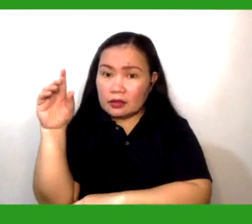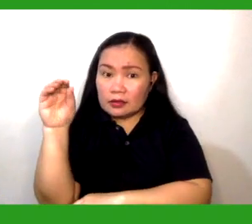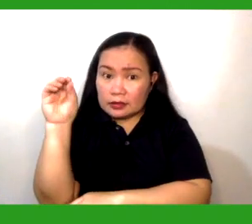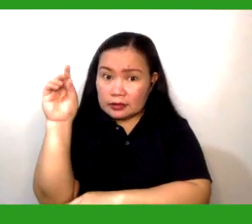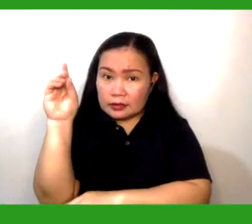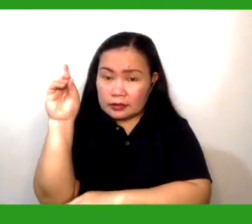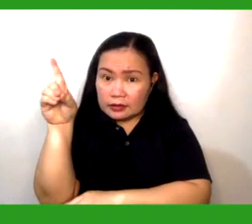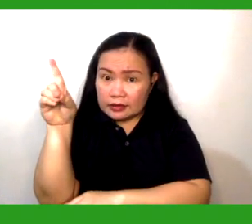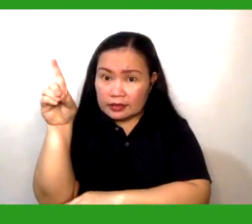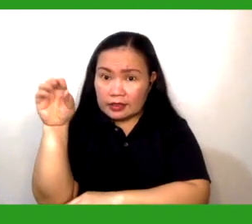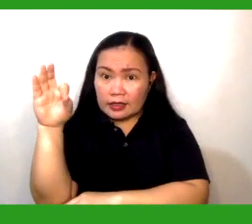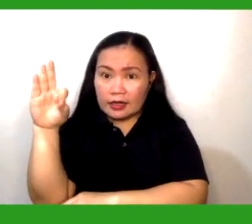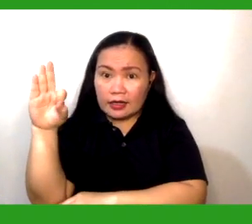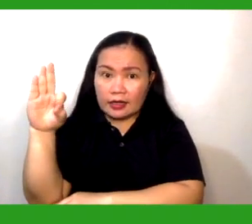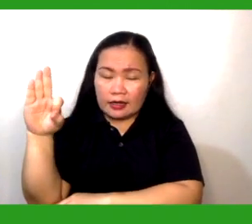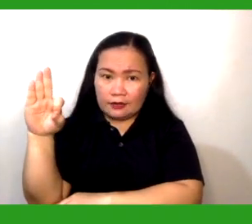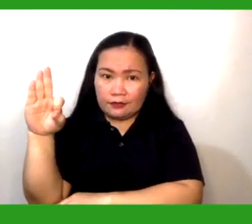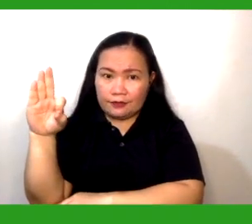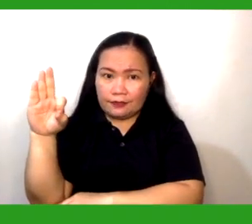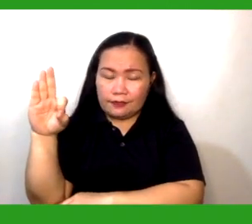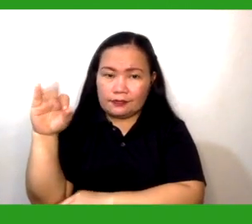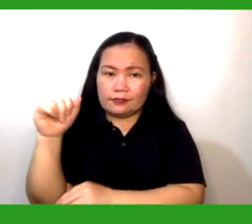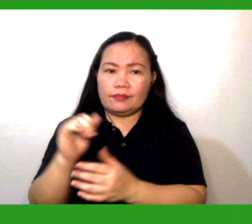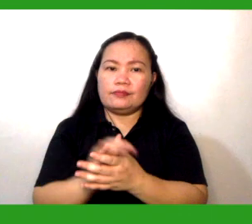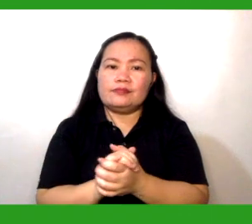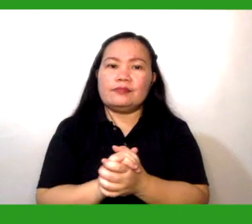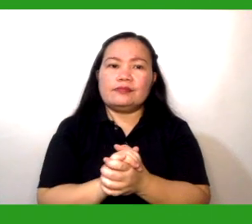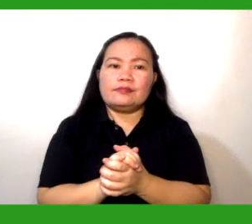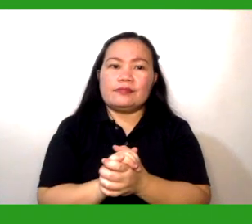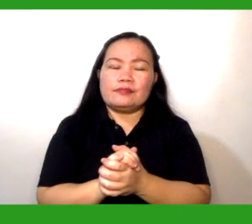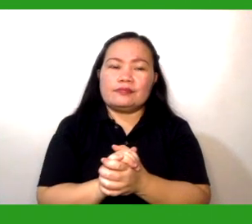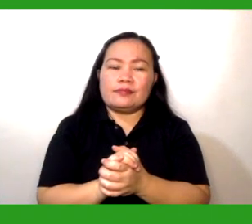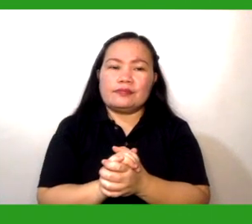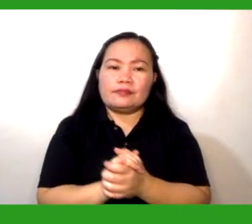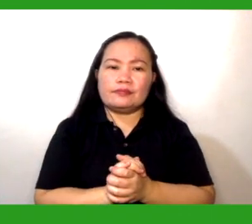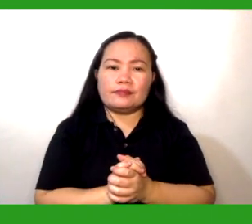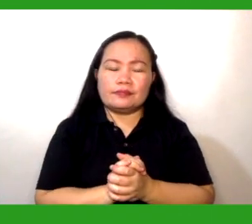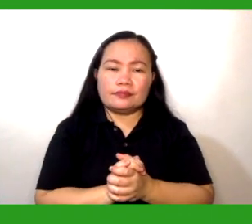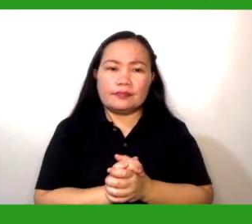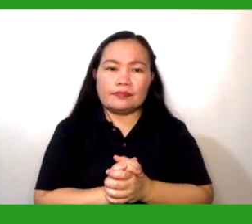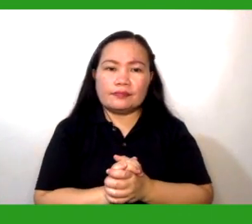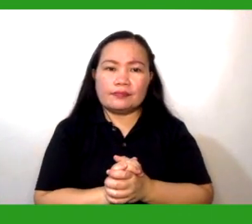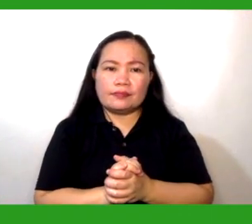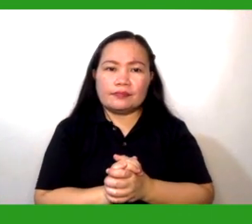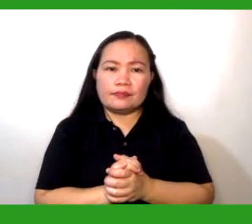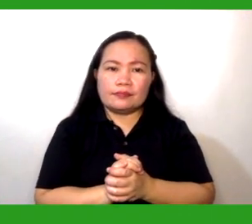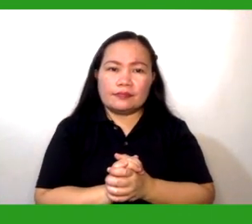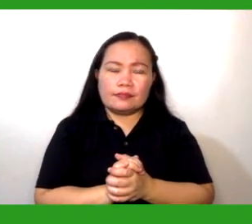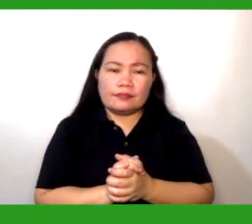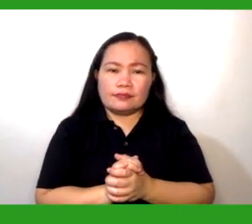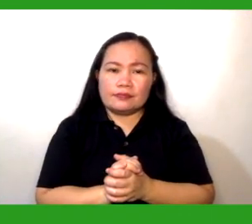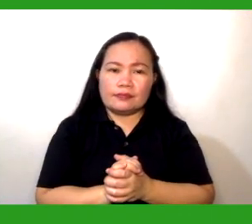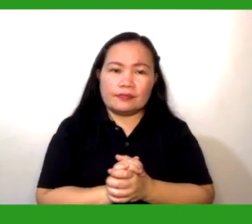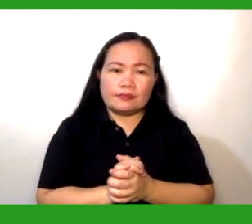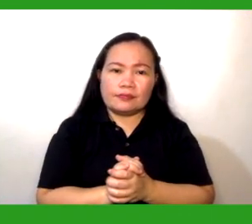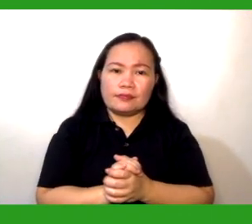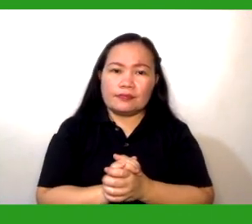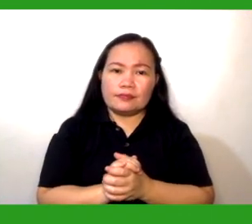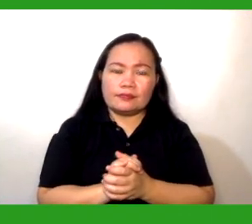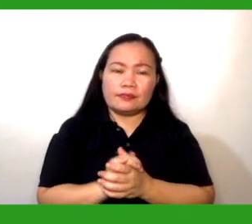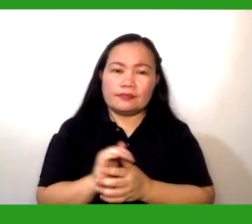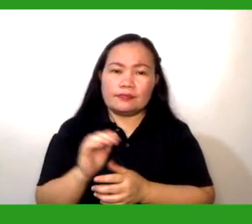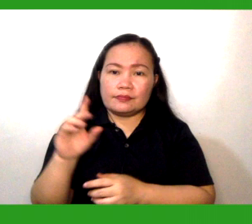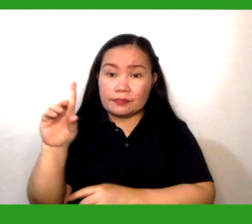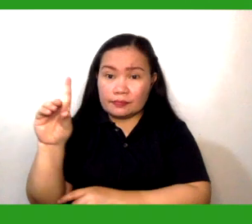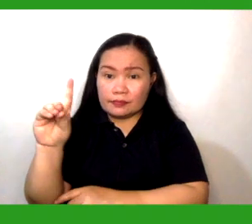Fahrenheit, we are using the degree and then capital letter F. Okay? So, degree, this is the symbol